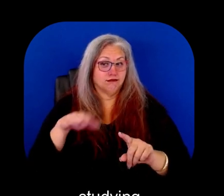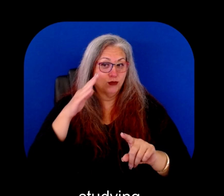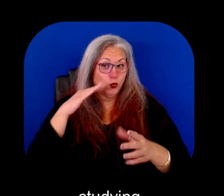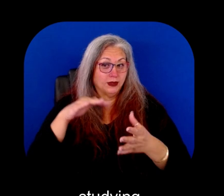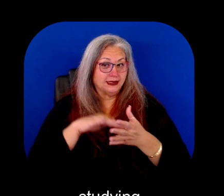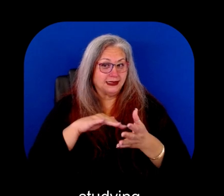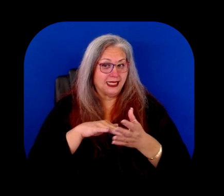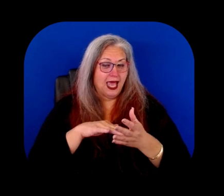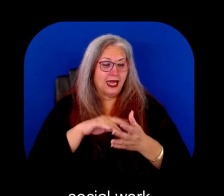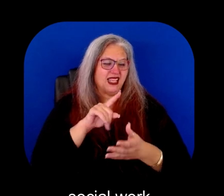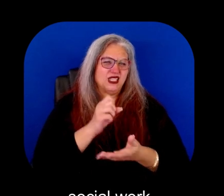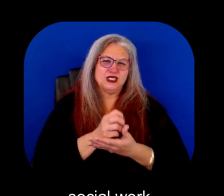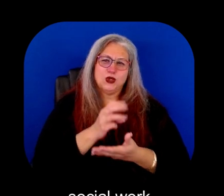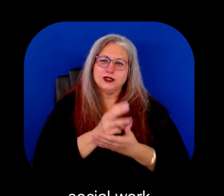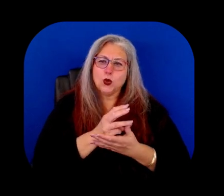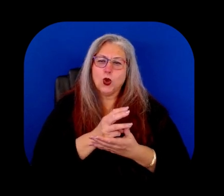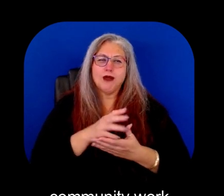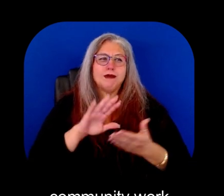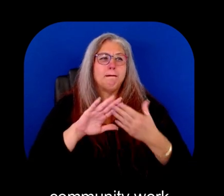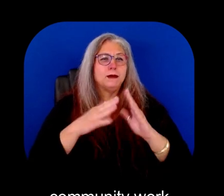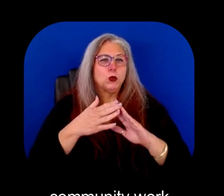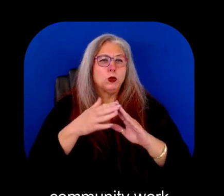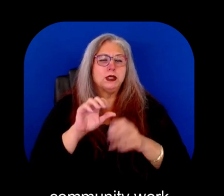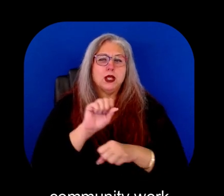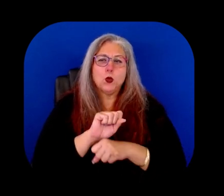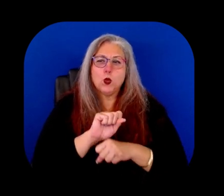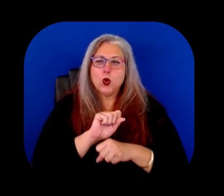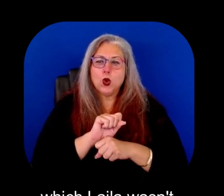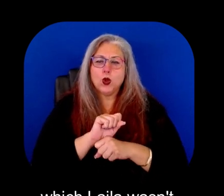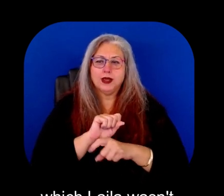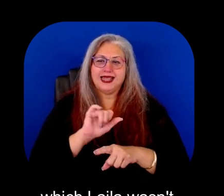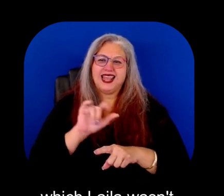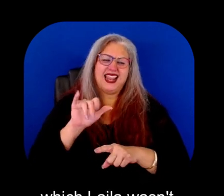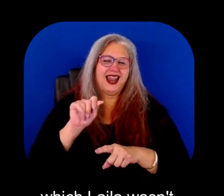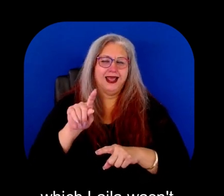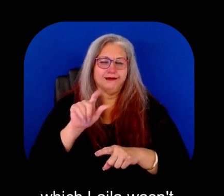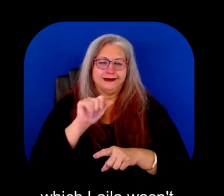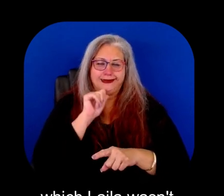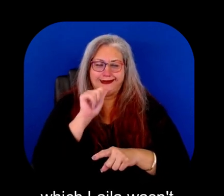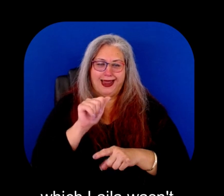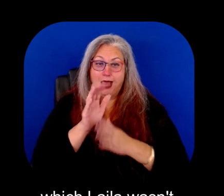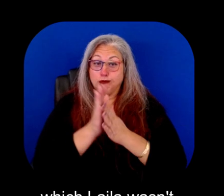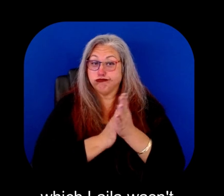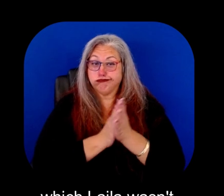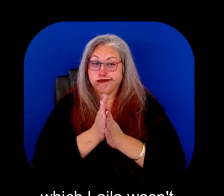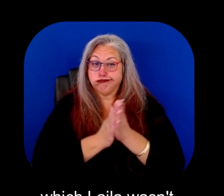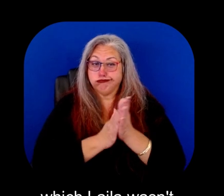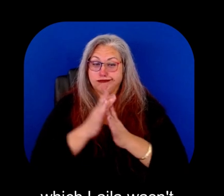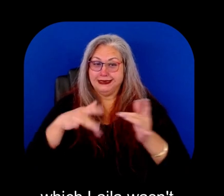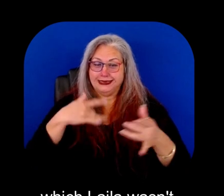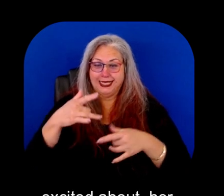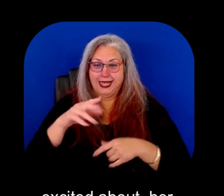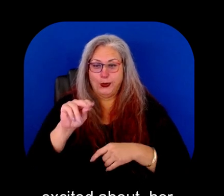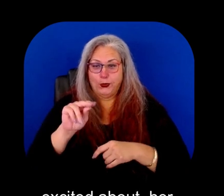studying social work, community work, which Leila wasn't so particularly